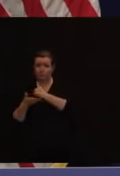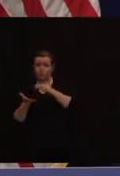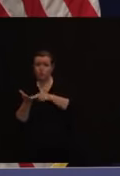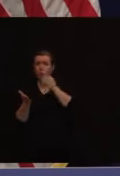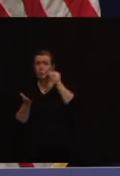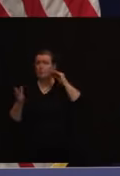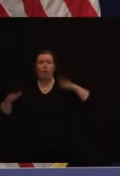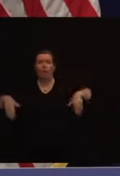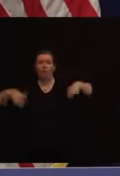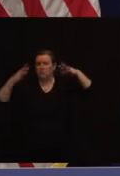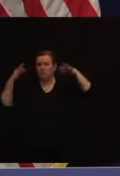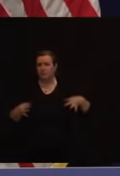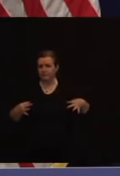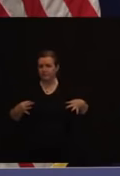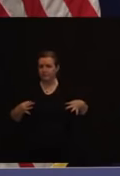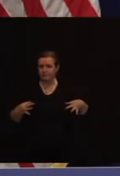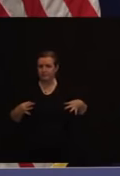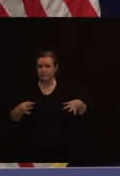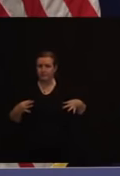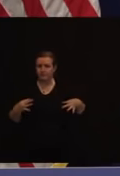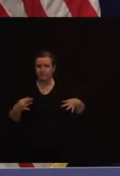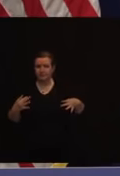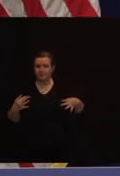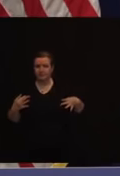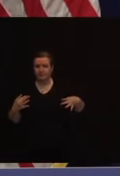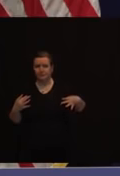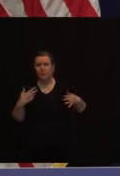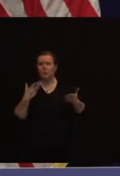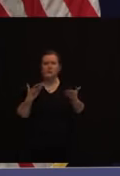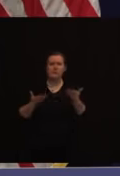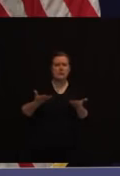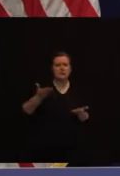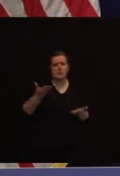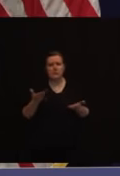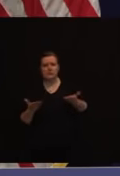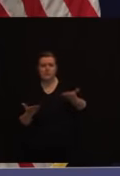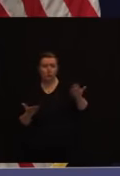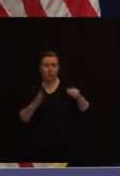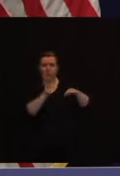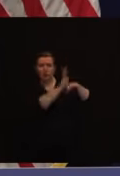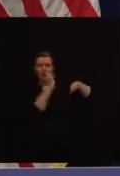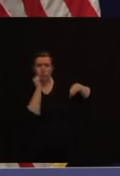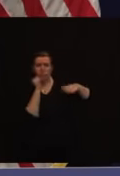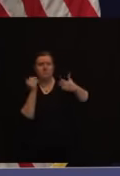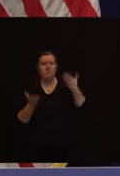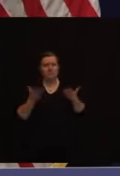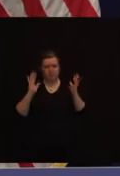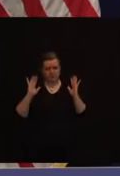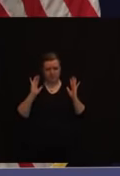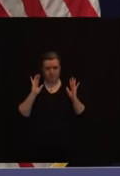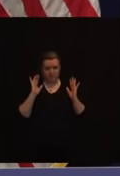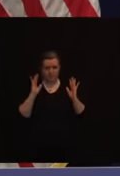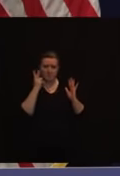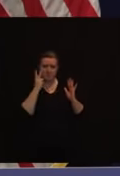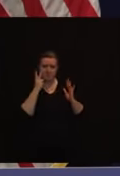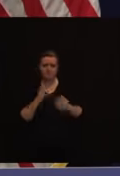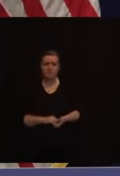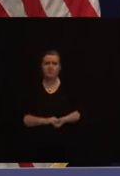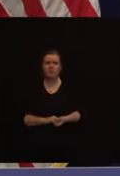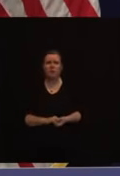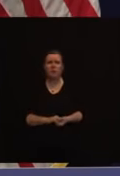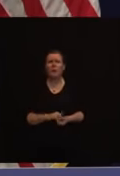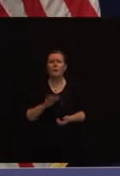under and has been under active consideration. I'll go back to the top unemployment. You're asking, Matt, what additional resources do we put in to deal